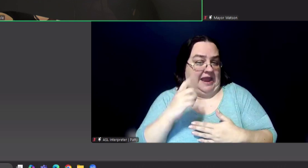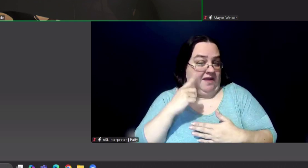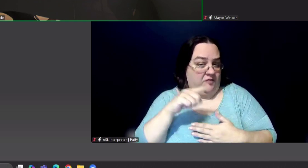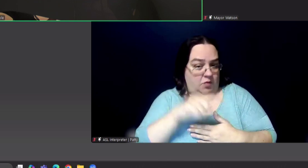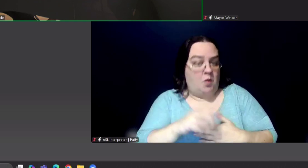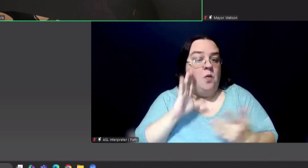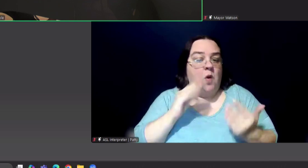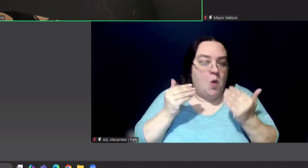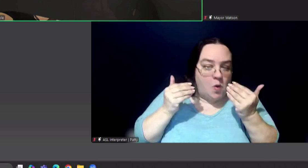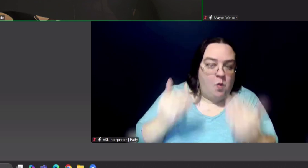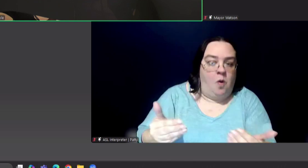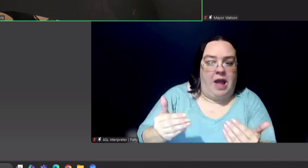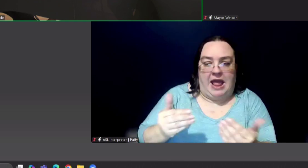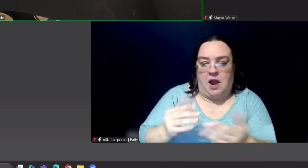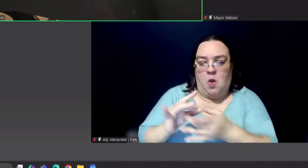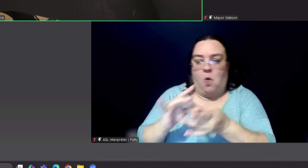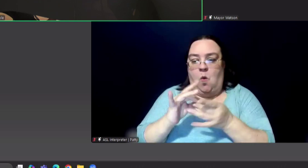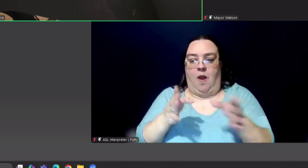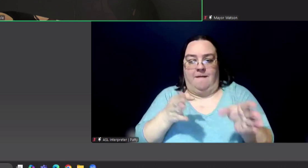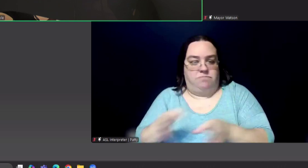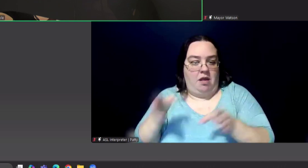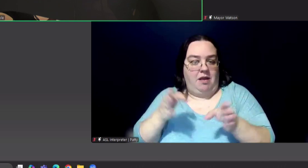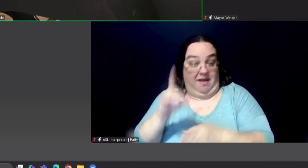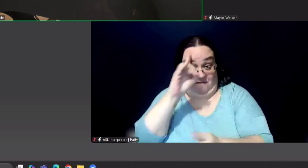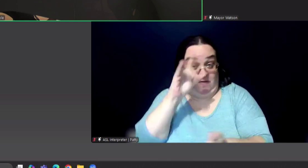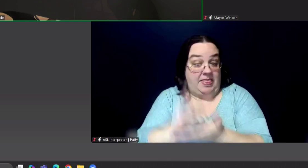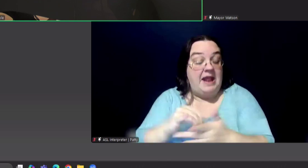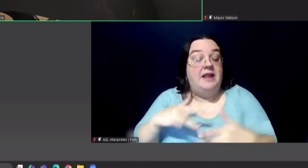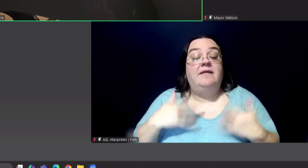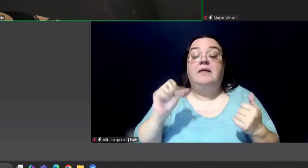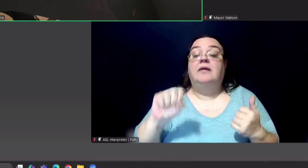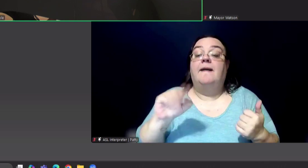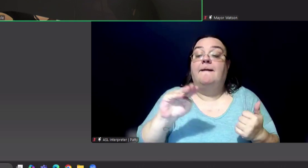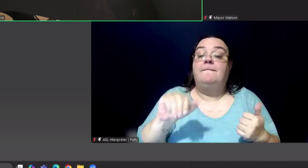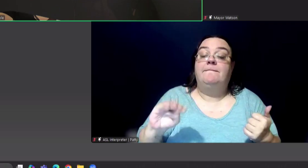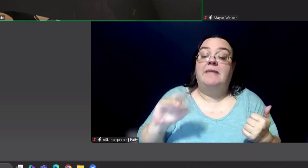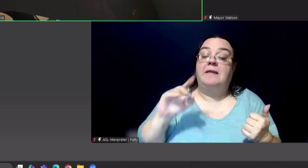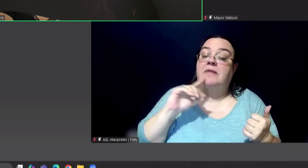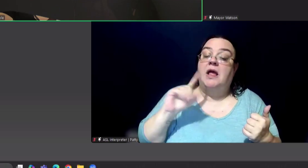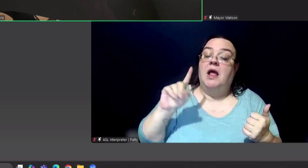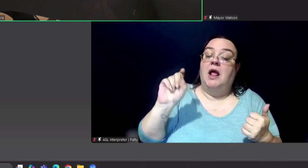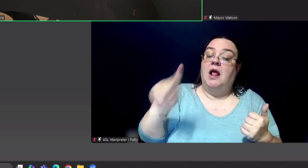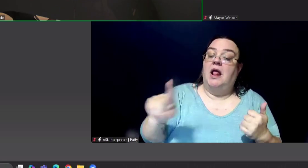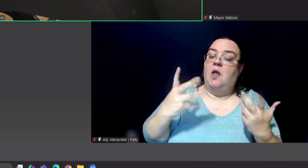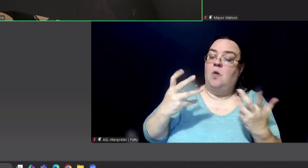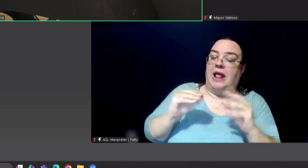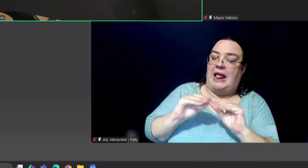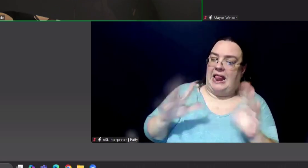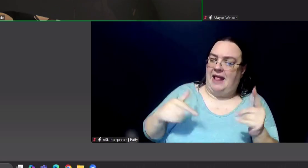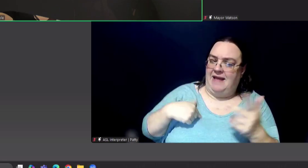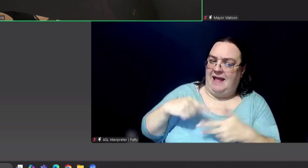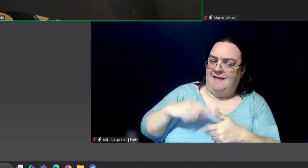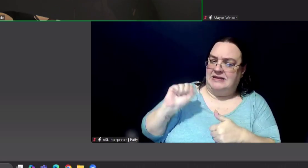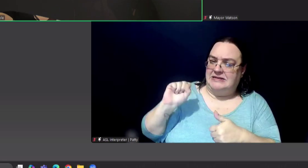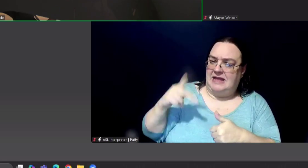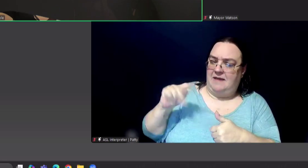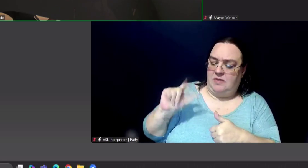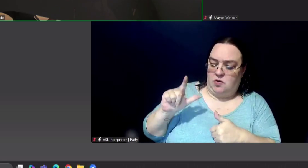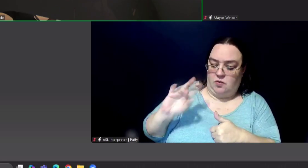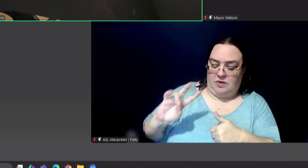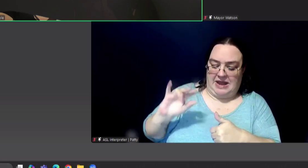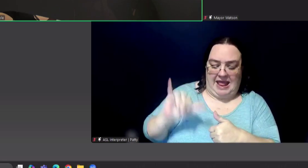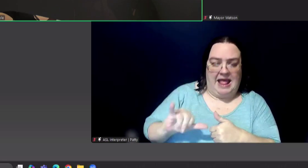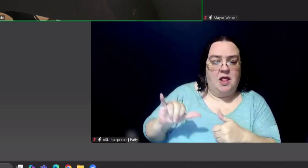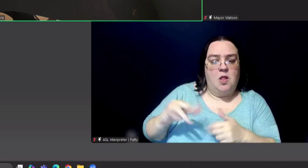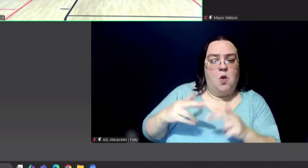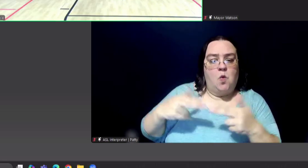coordinating that event. Yes, ma'am. Can I ask a clarifying question? I have September 27th as the ribbon cutting for the Ely